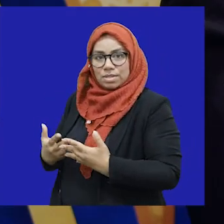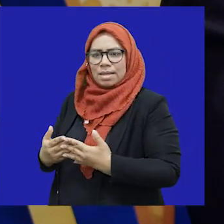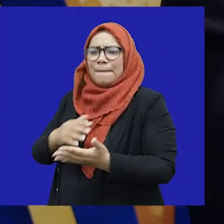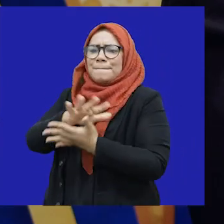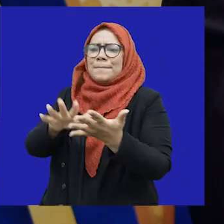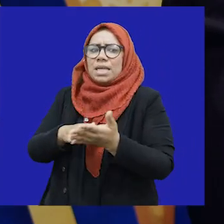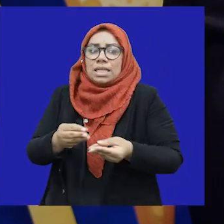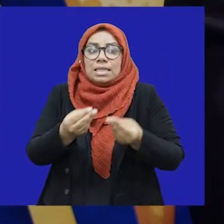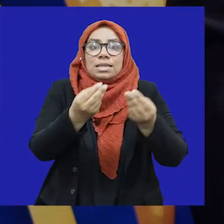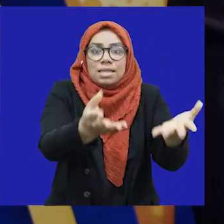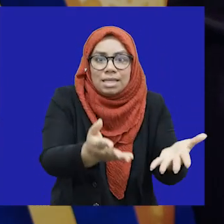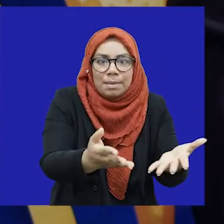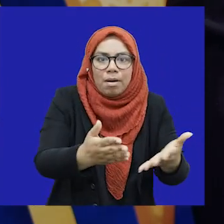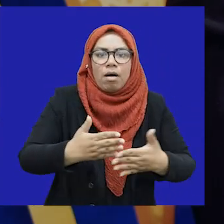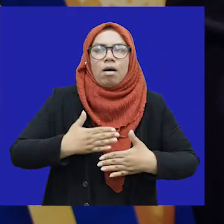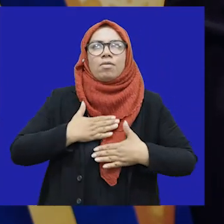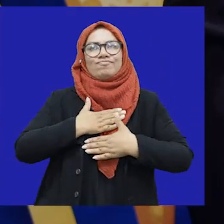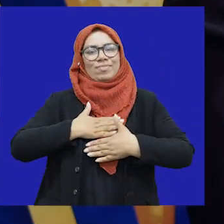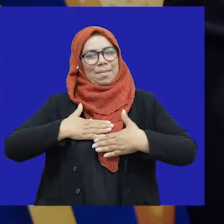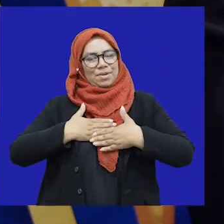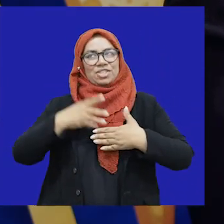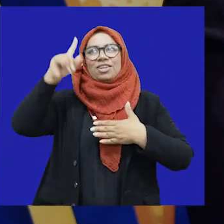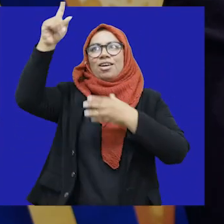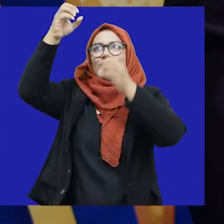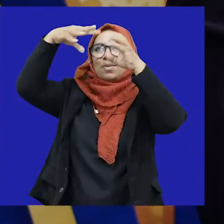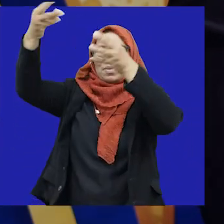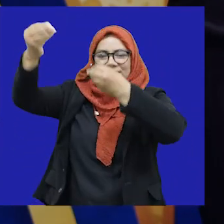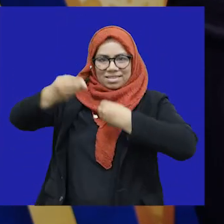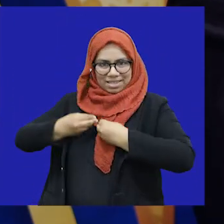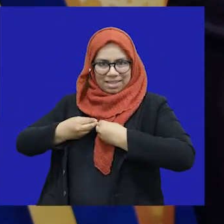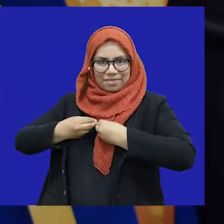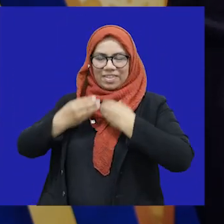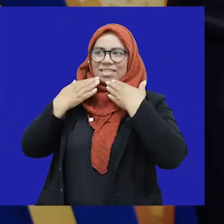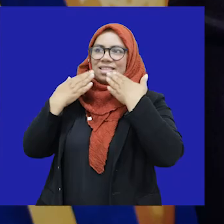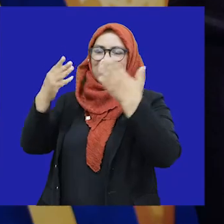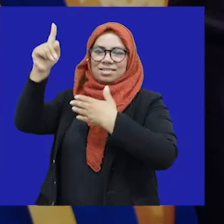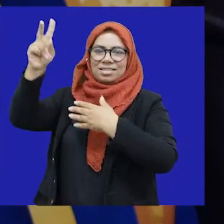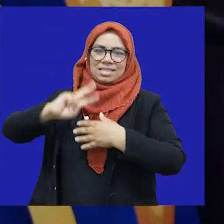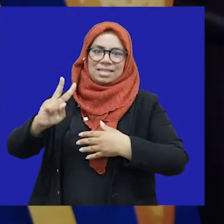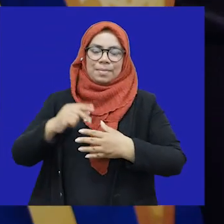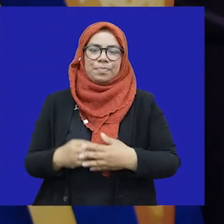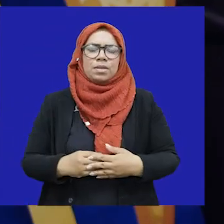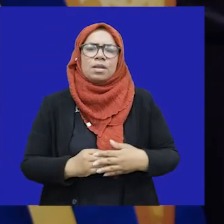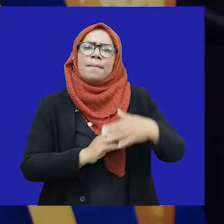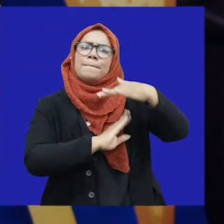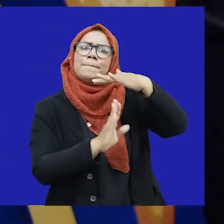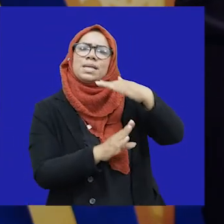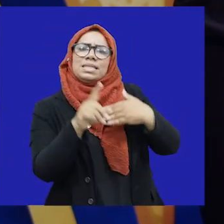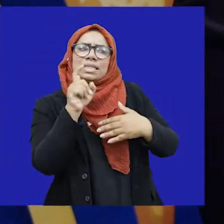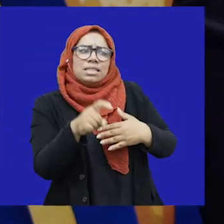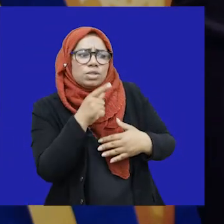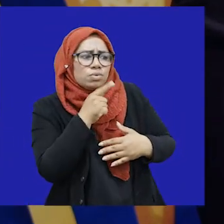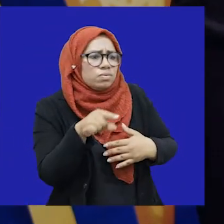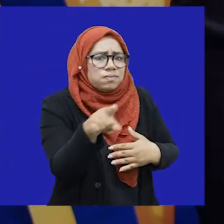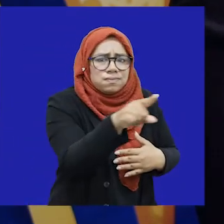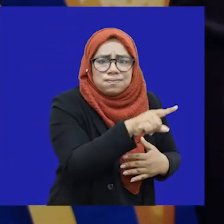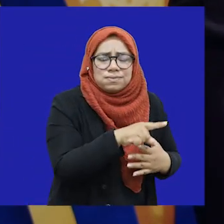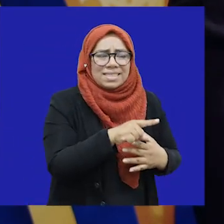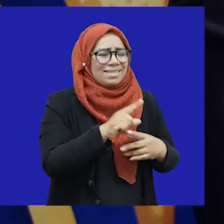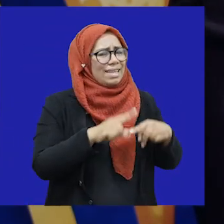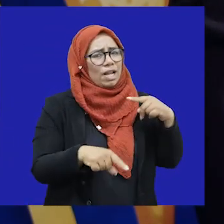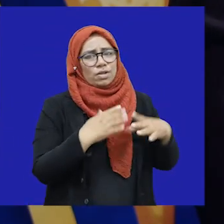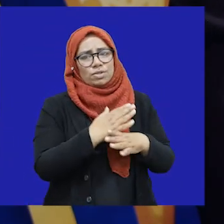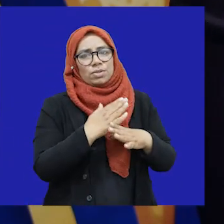example, da'wah activities or spreading the message of Islam, scholarships for vital areas benefiting the